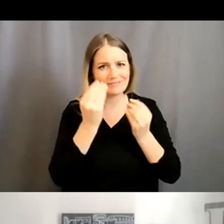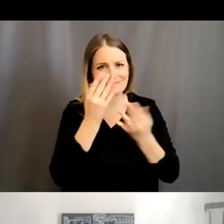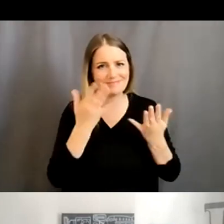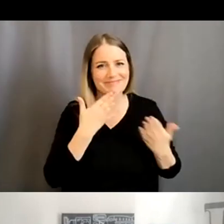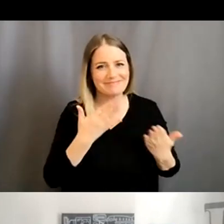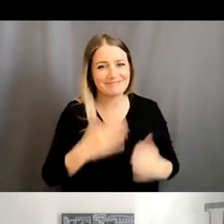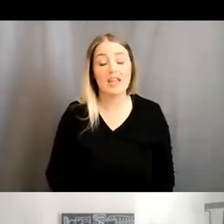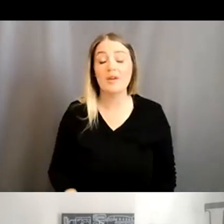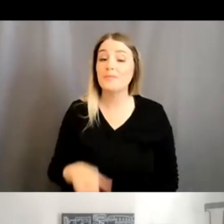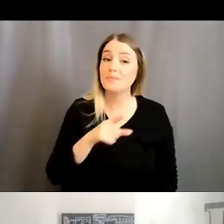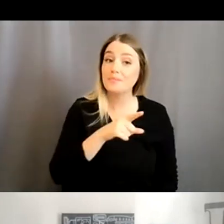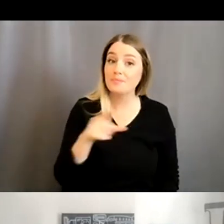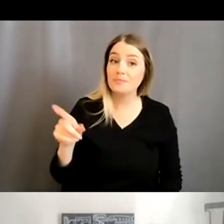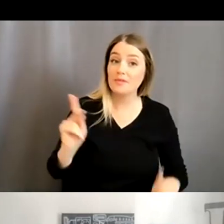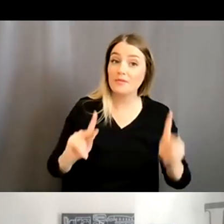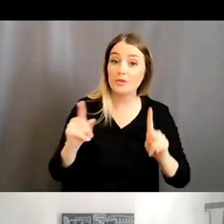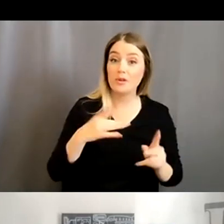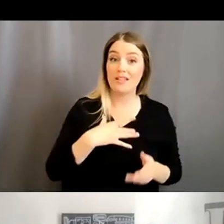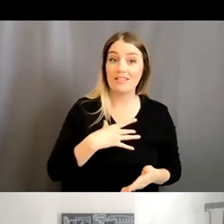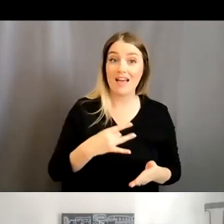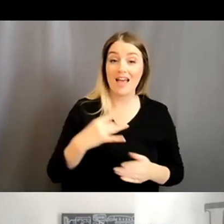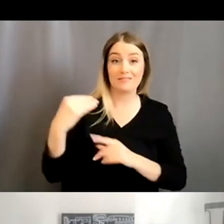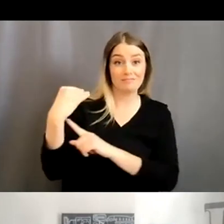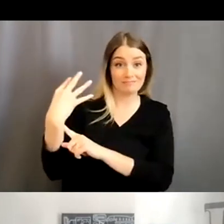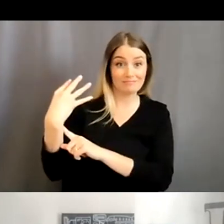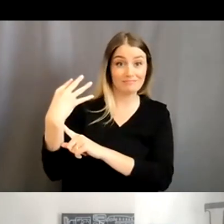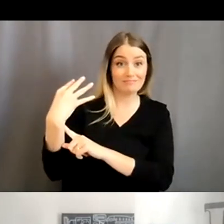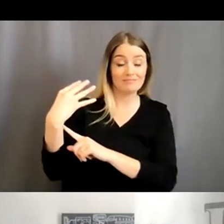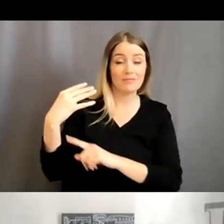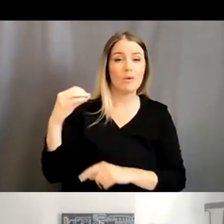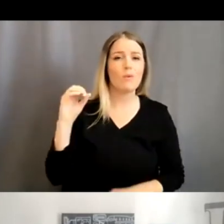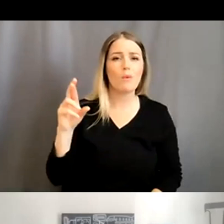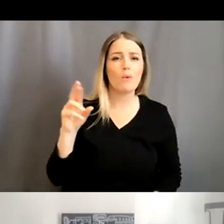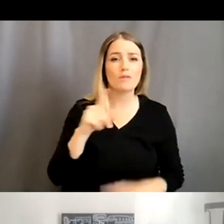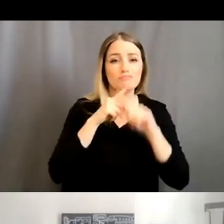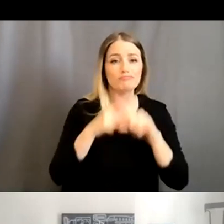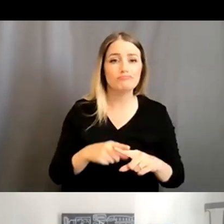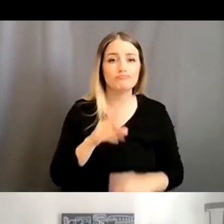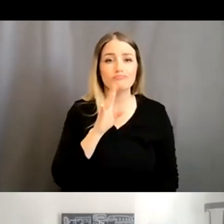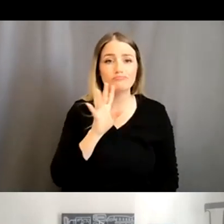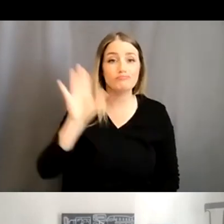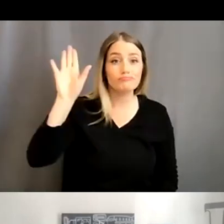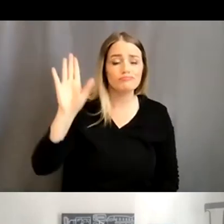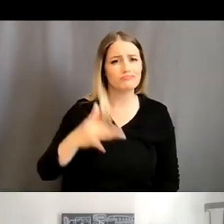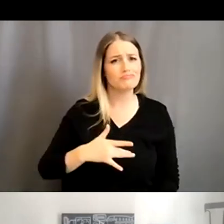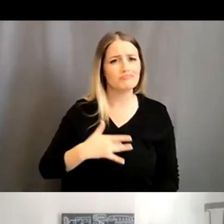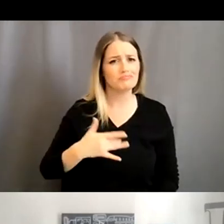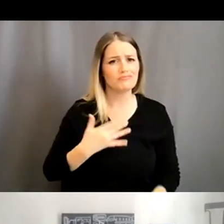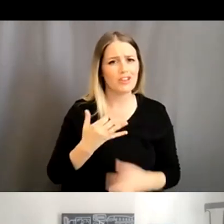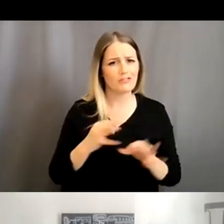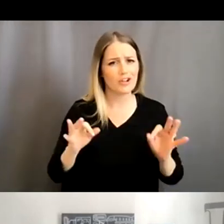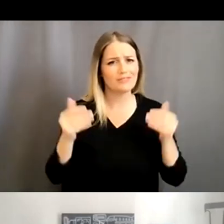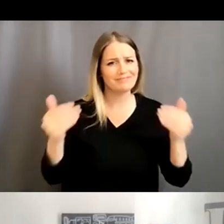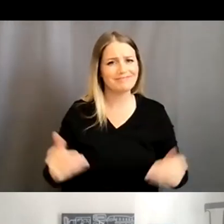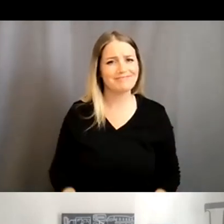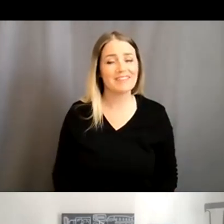if you'd like to get on camera, or if you'd like to unmute, please feel free to do that. Or if you'd like